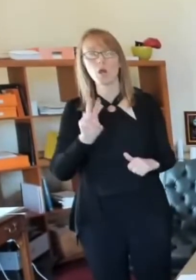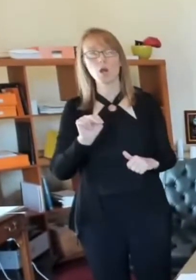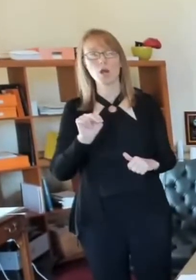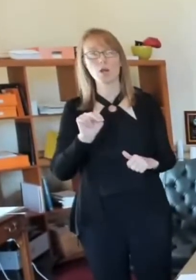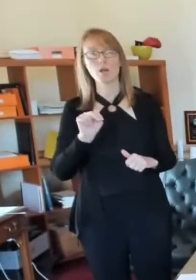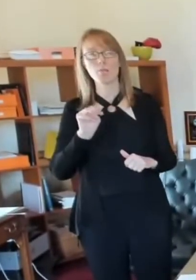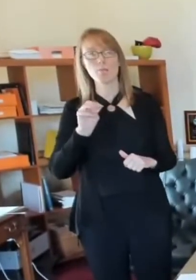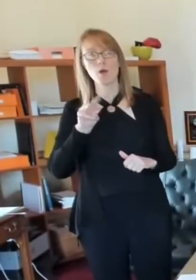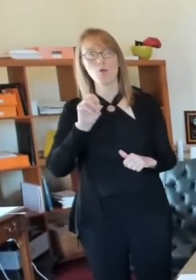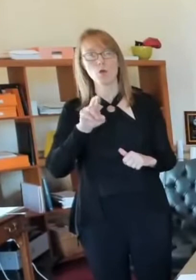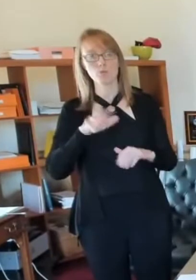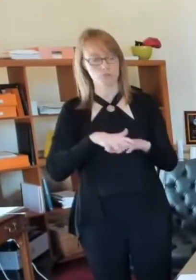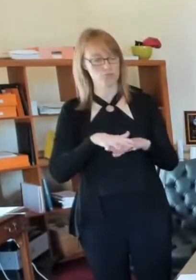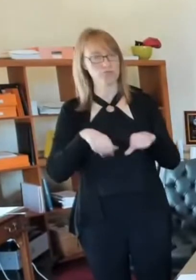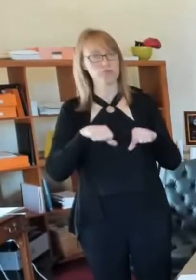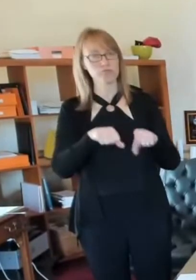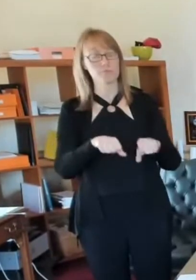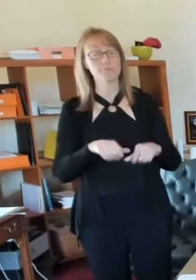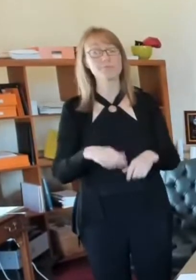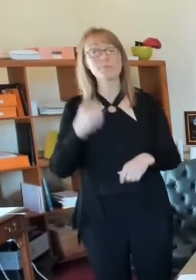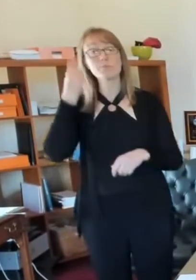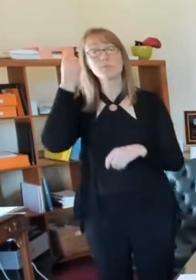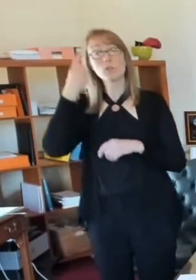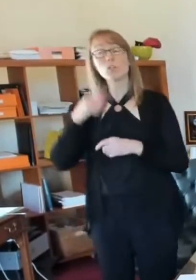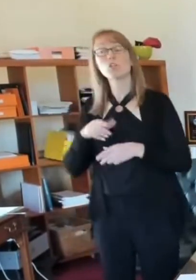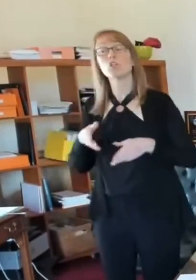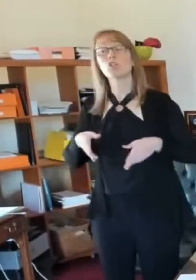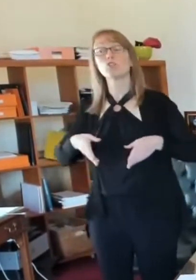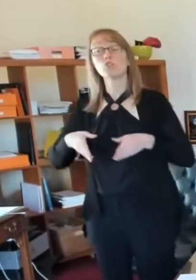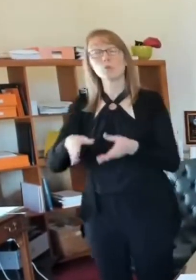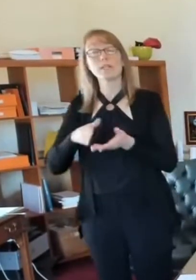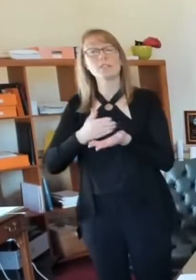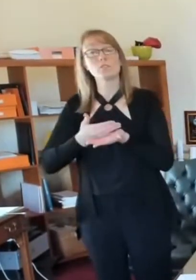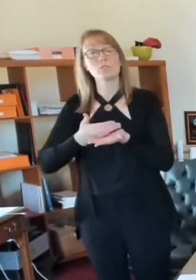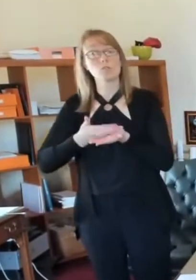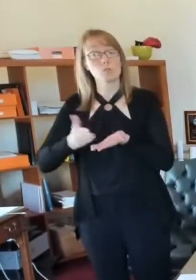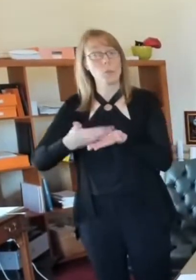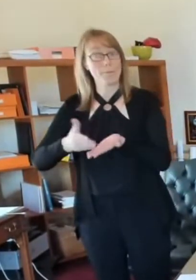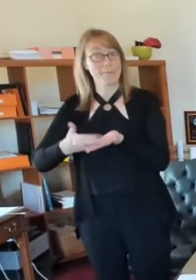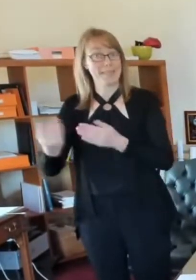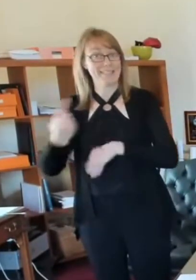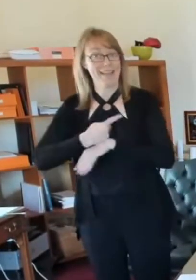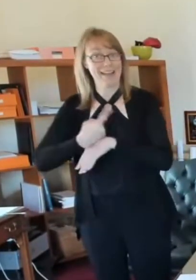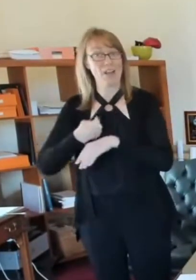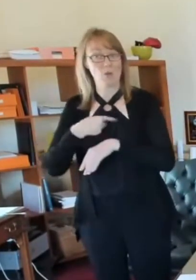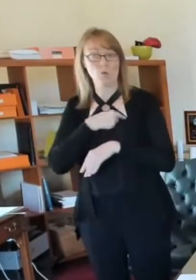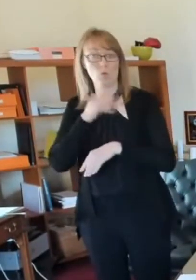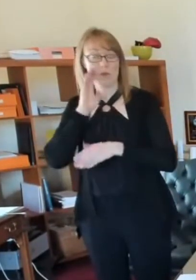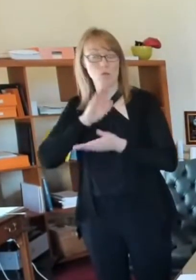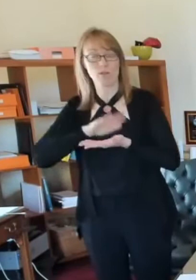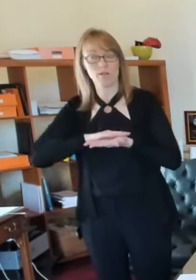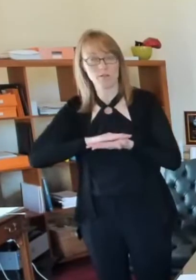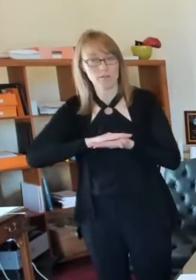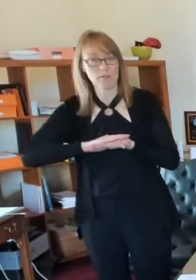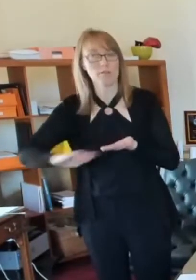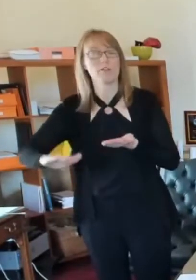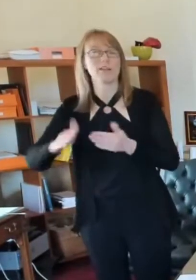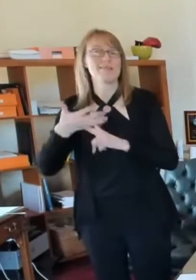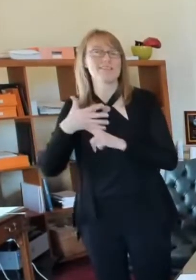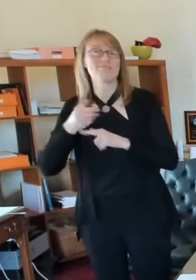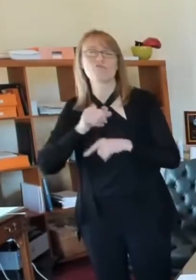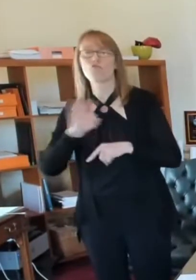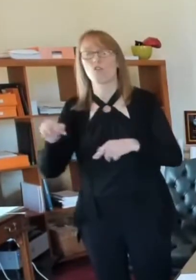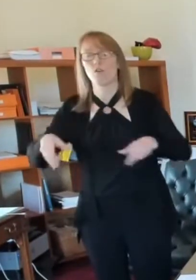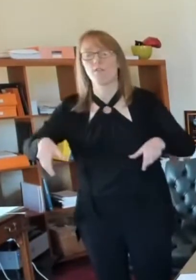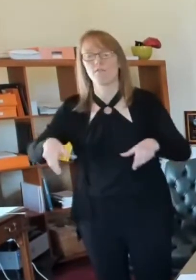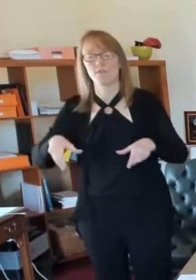On street sweeping day, we do sweep leaves off the curbs. So that's one day a month. It'll be posted on your street,